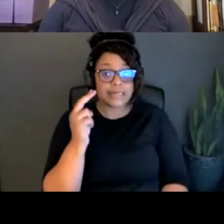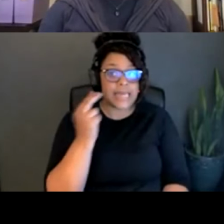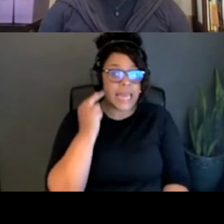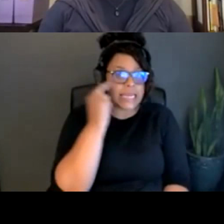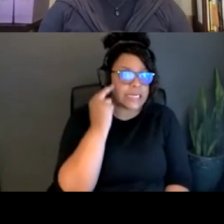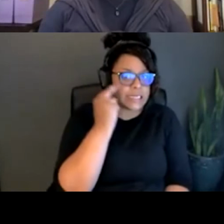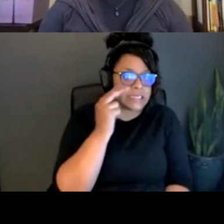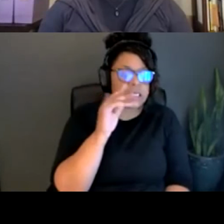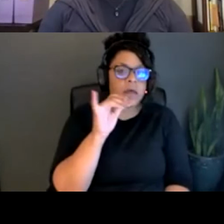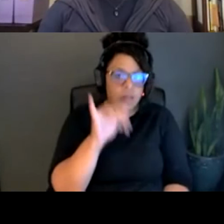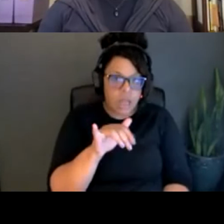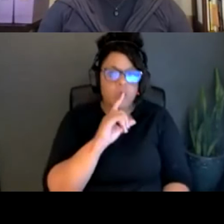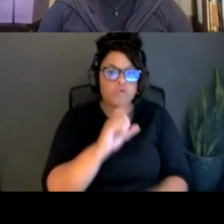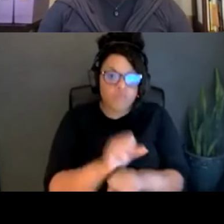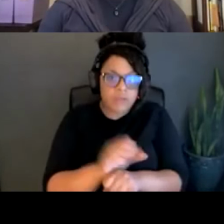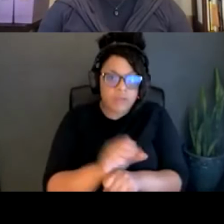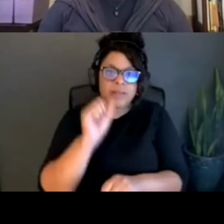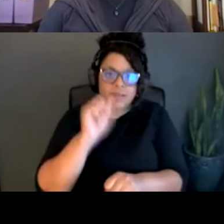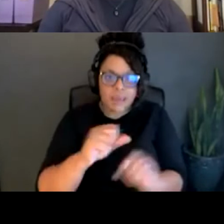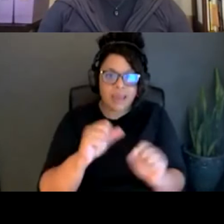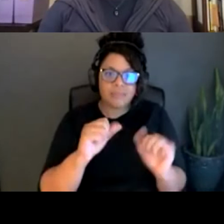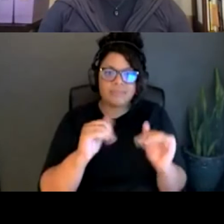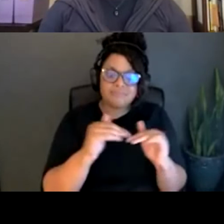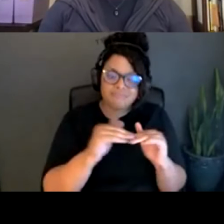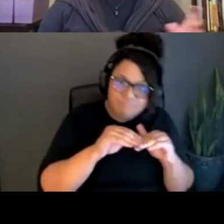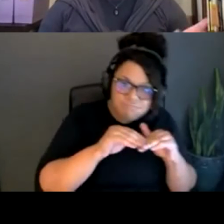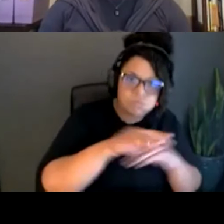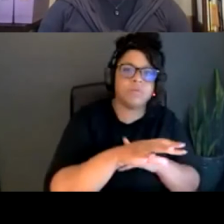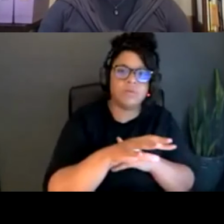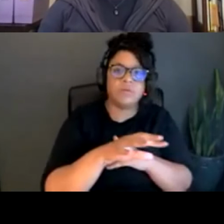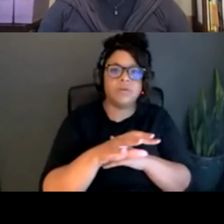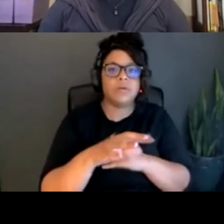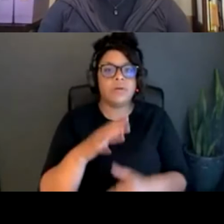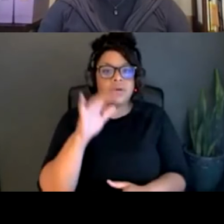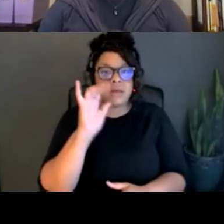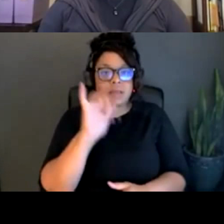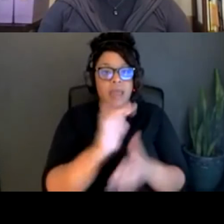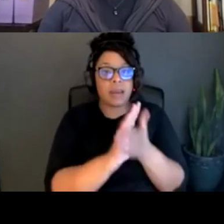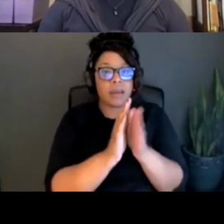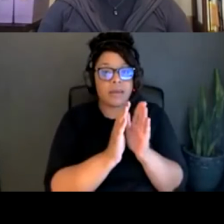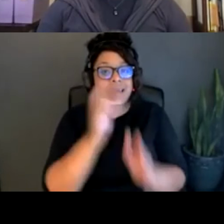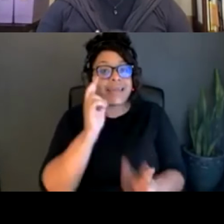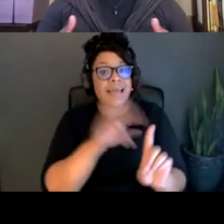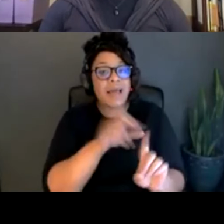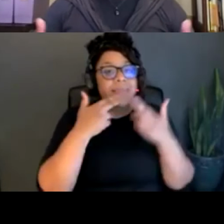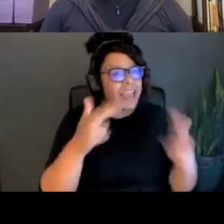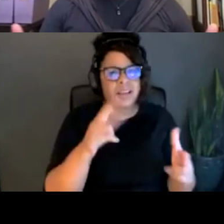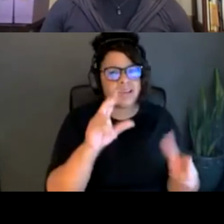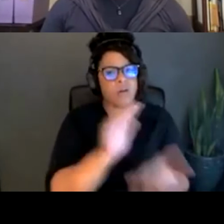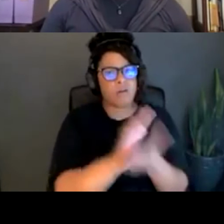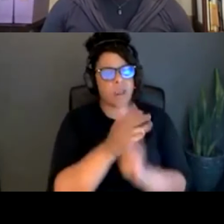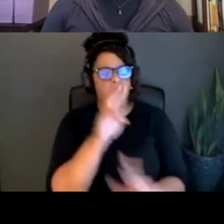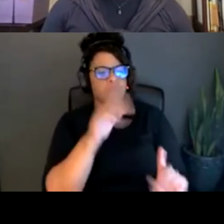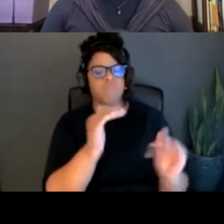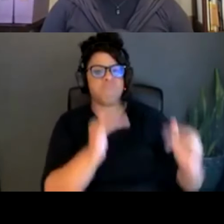have deleterious effects in terms of it adultifies them, it